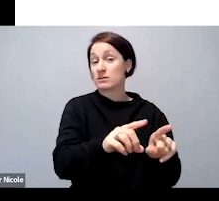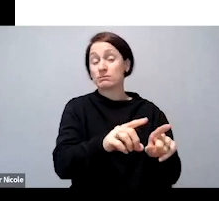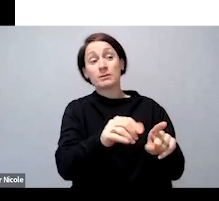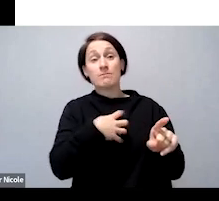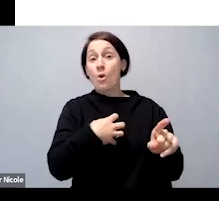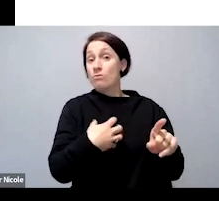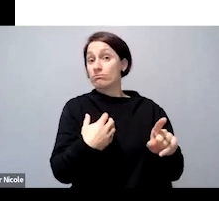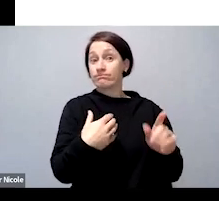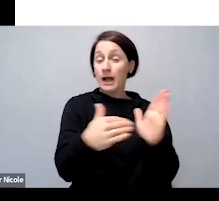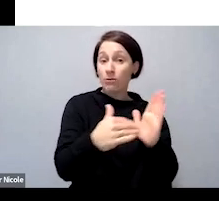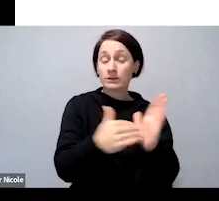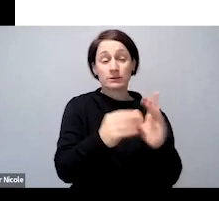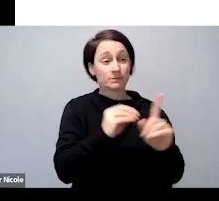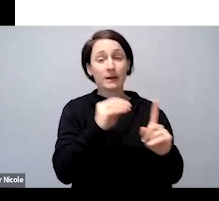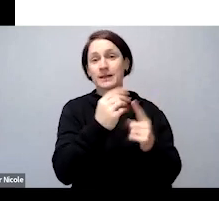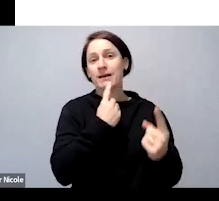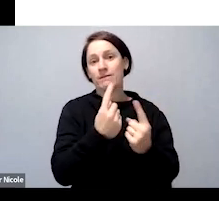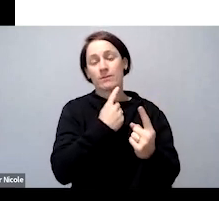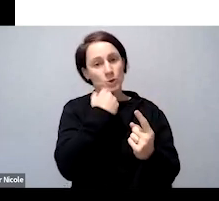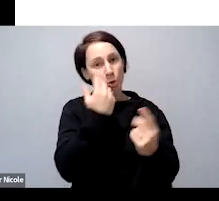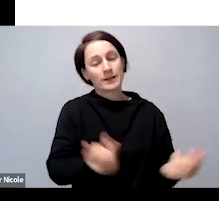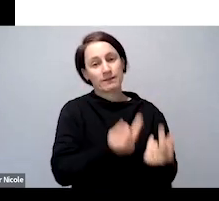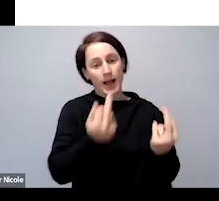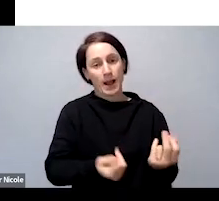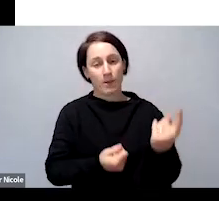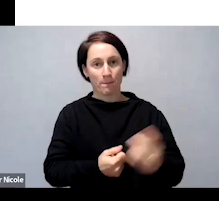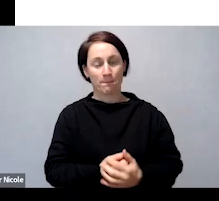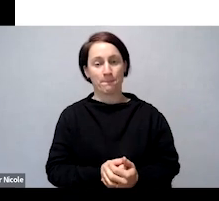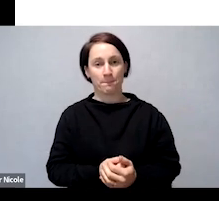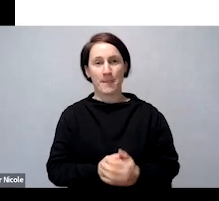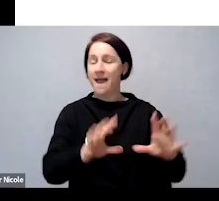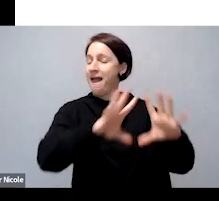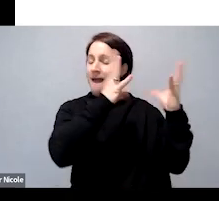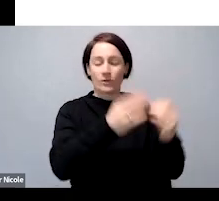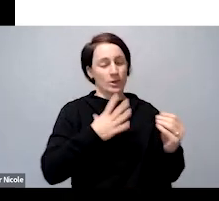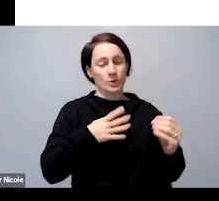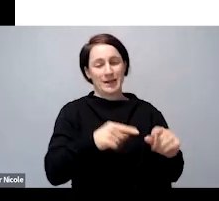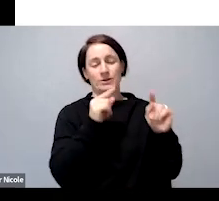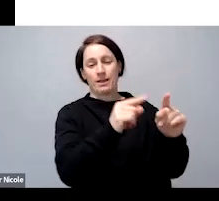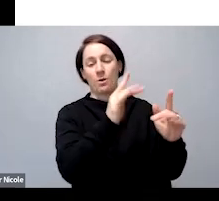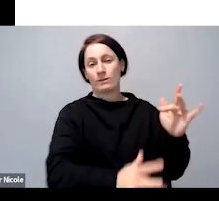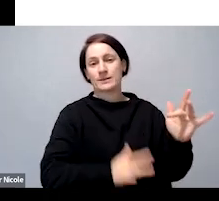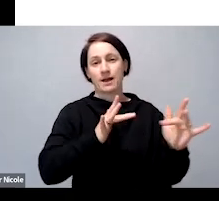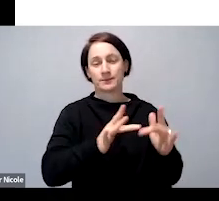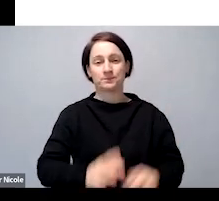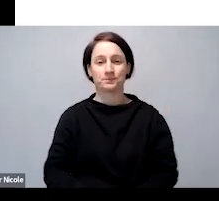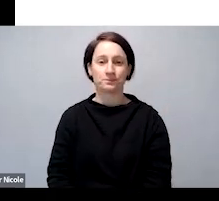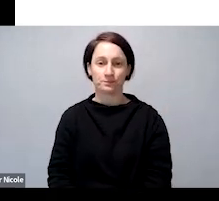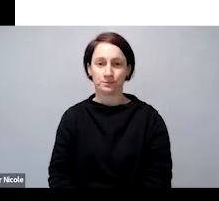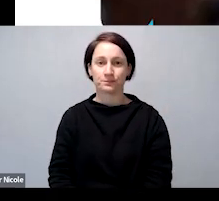and updated versions of the resources that we've built. This is where you can find everything that you need. Next slide, please.